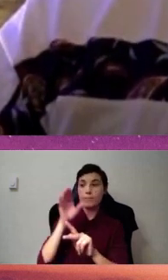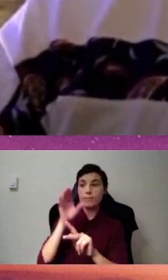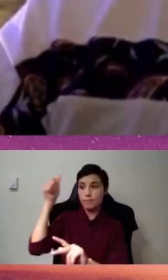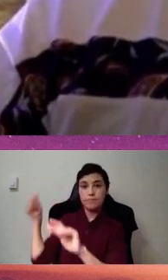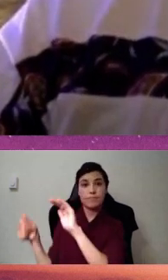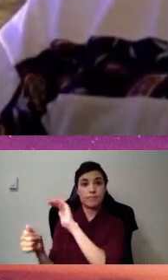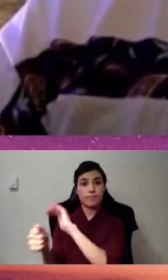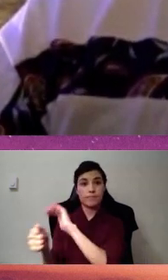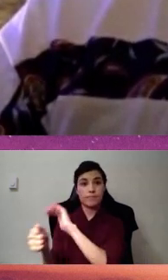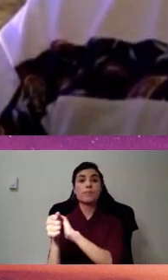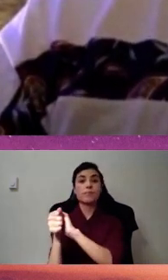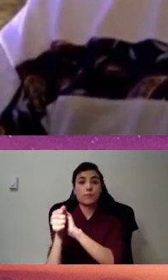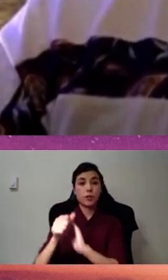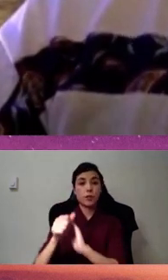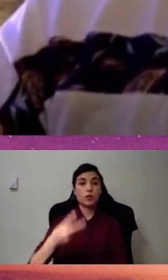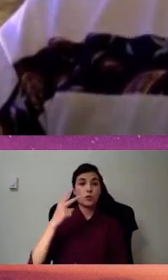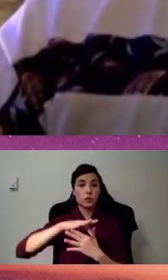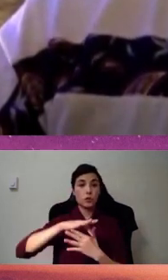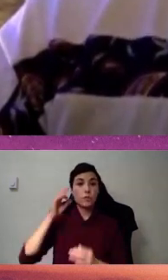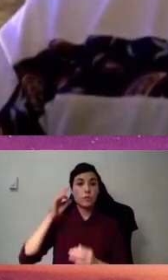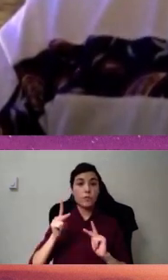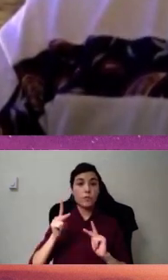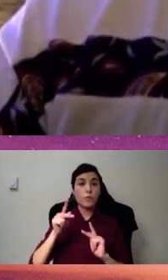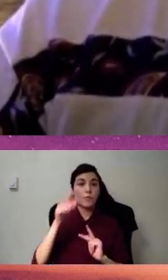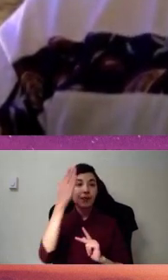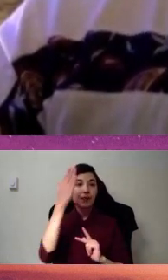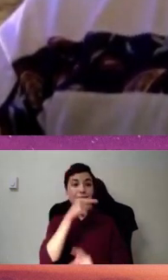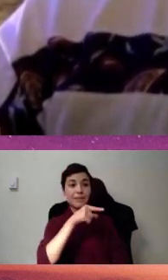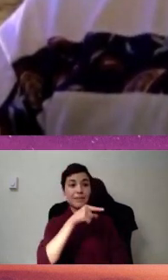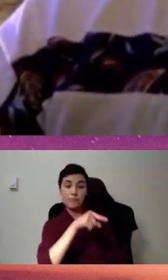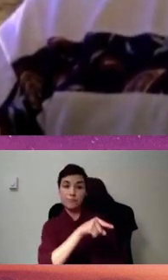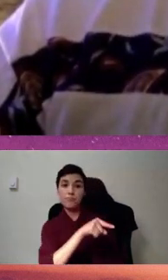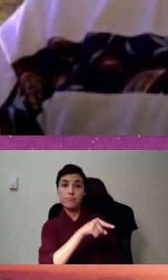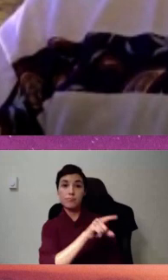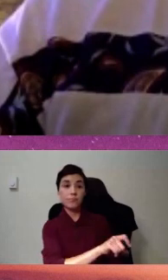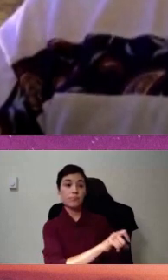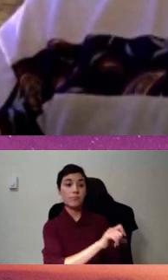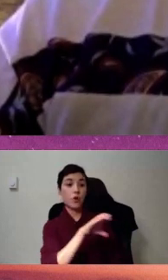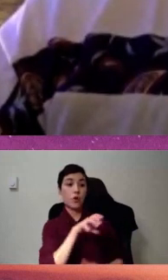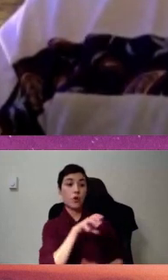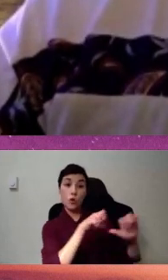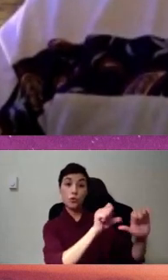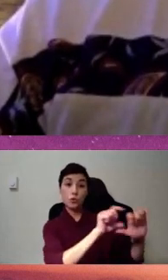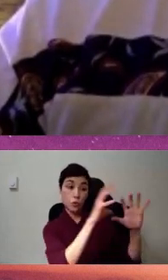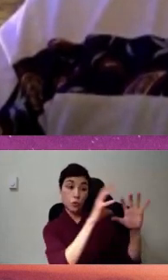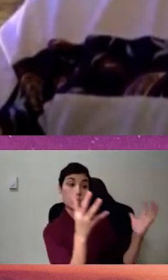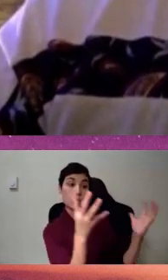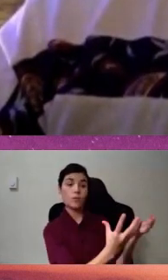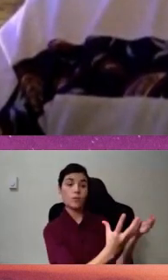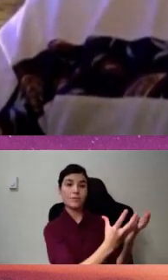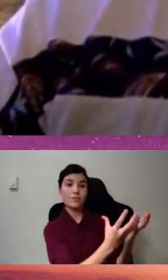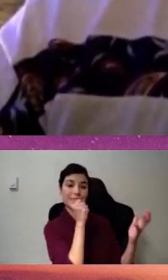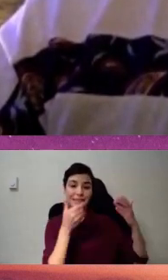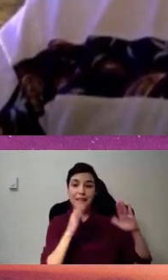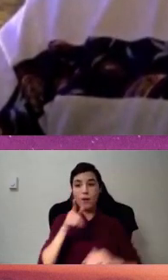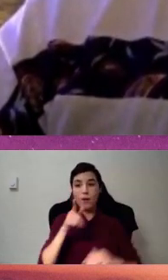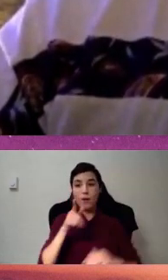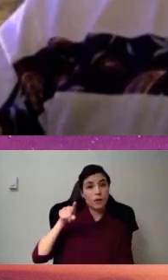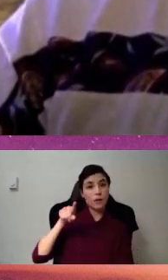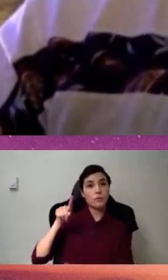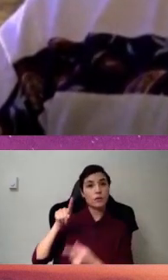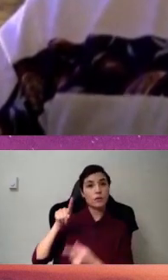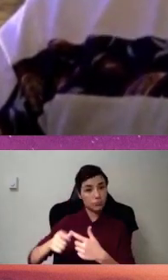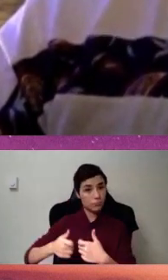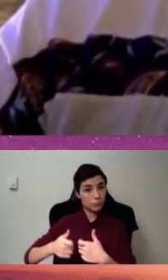longer allowed, thanks to colonialism, to be in those ceremonies. The folks, the elders especially, that knew the importance of them being there, would sneak